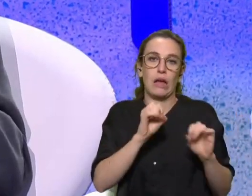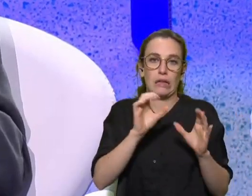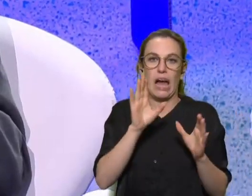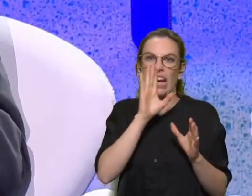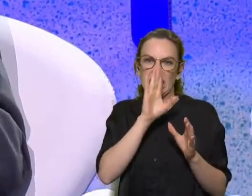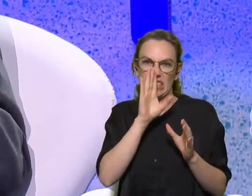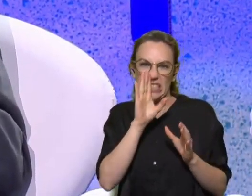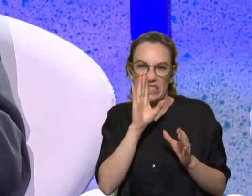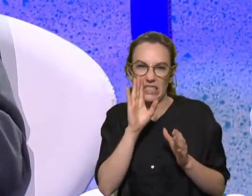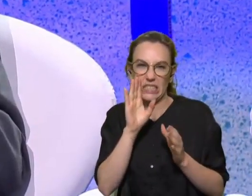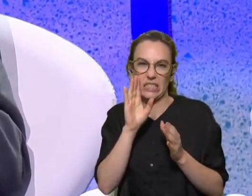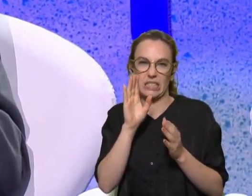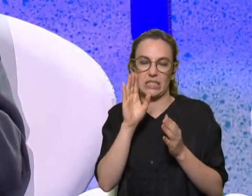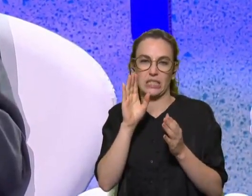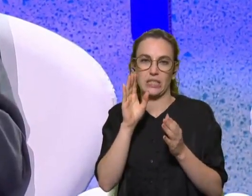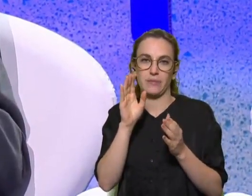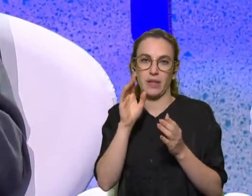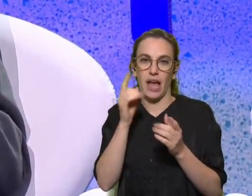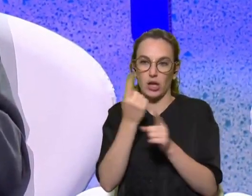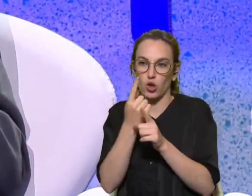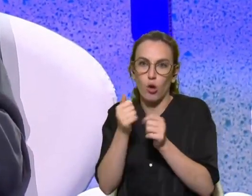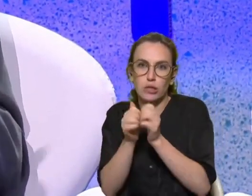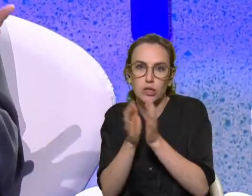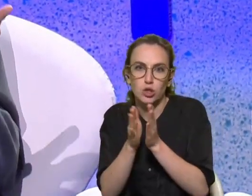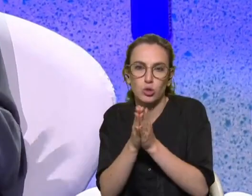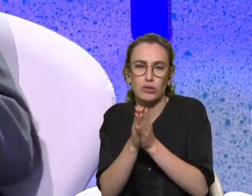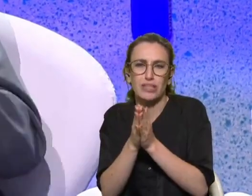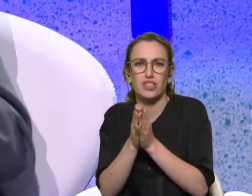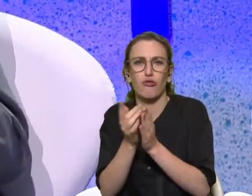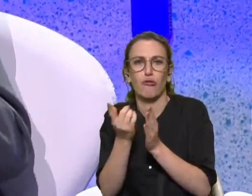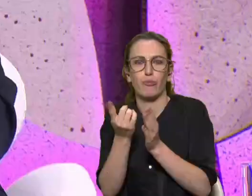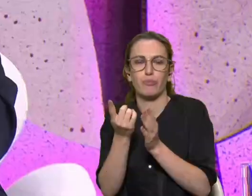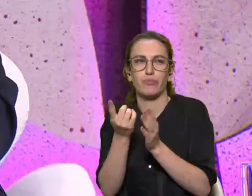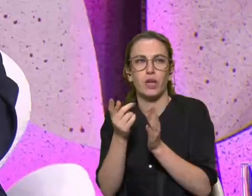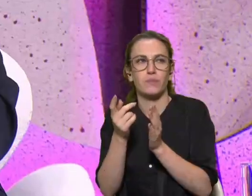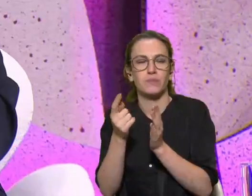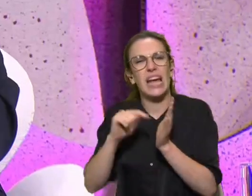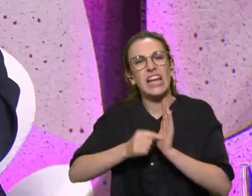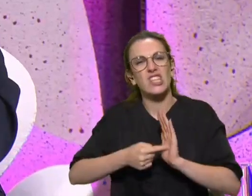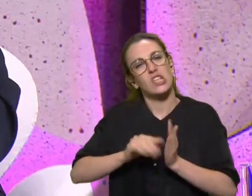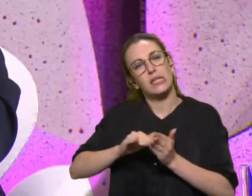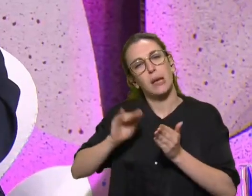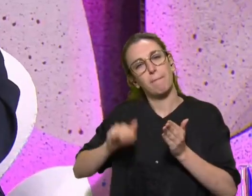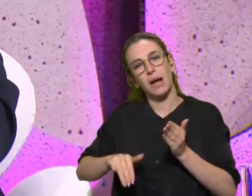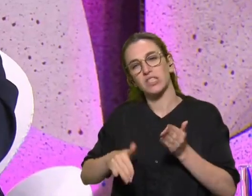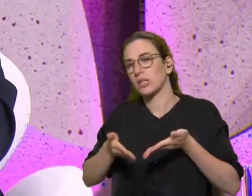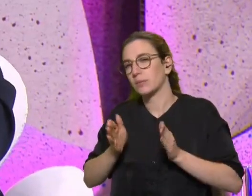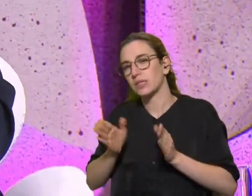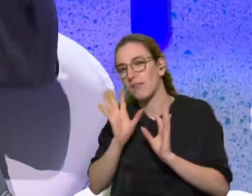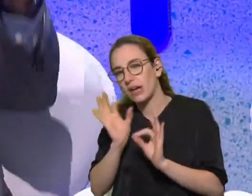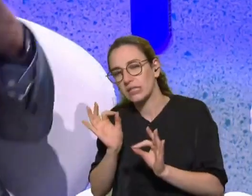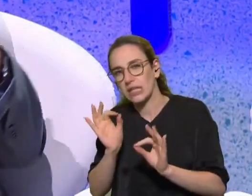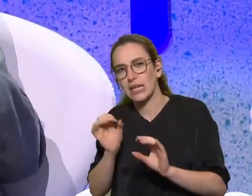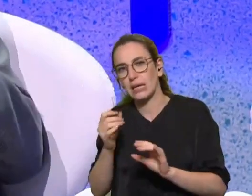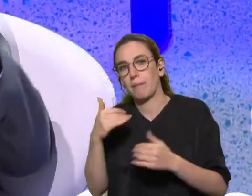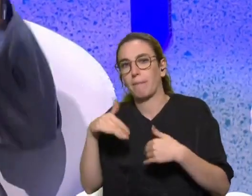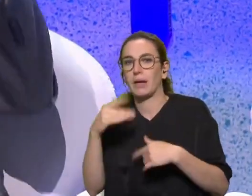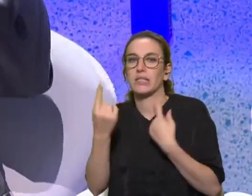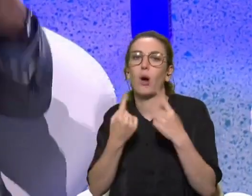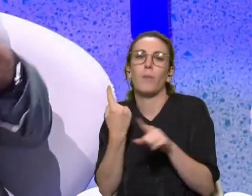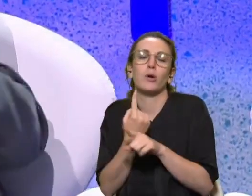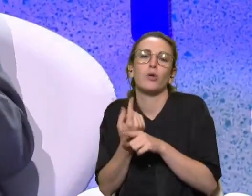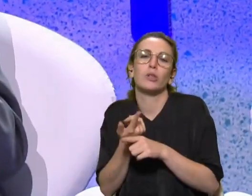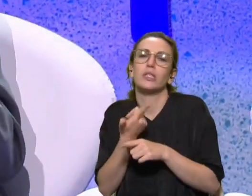if bureaucracy wasn't that heavy, you wouldn't have to present and so